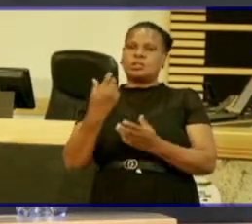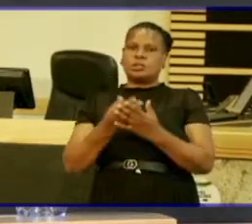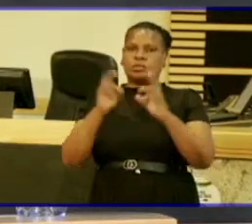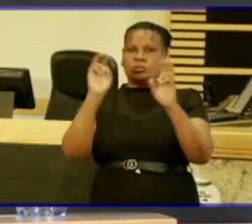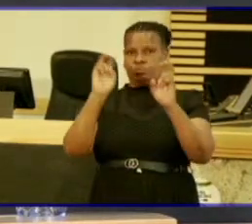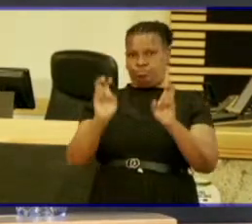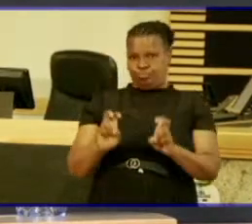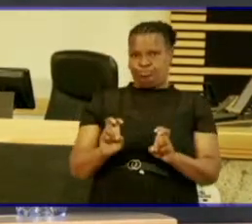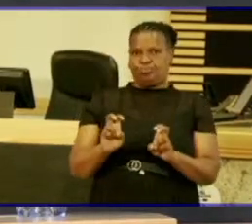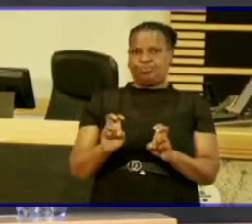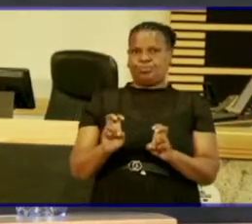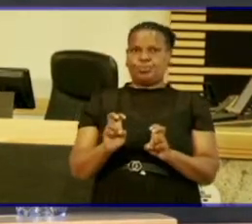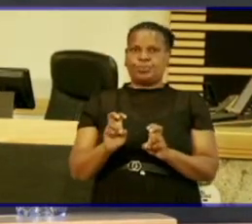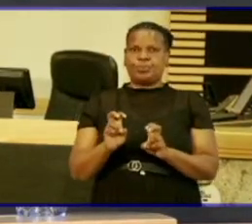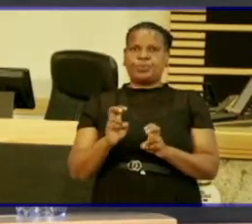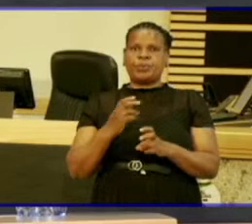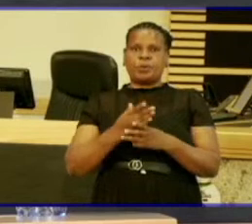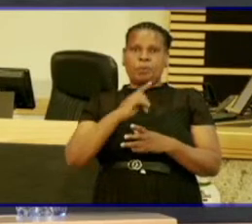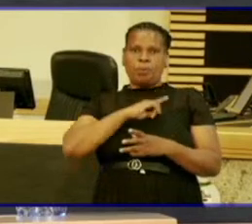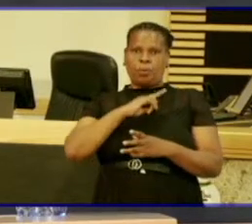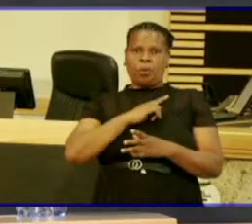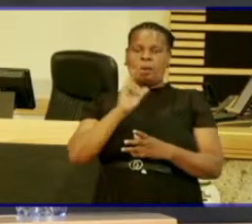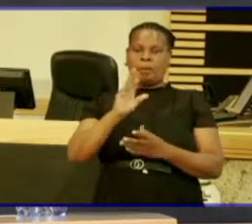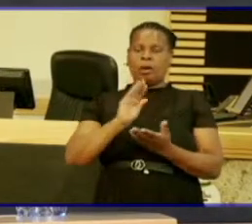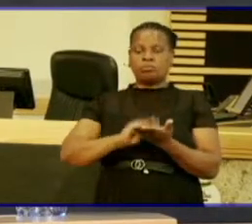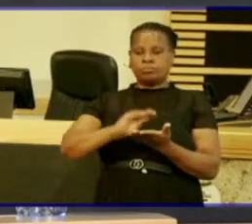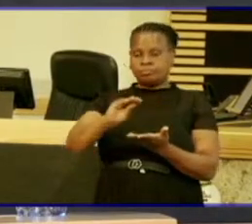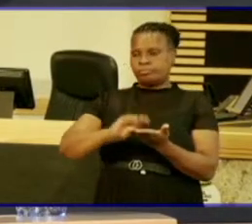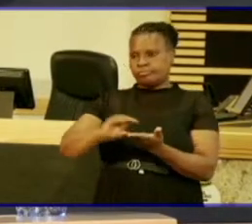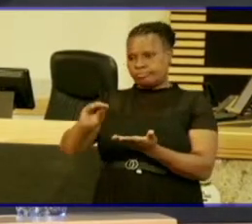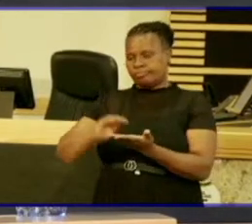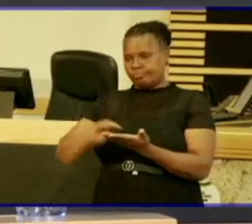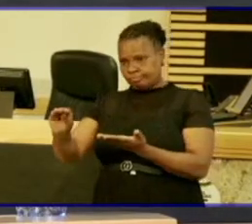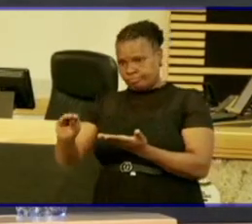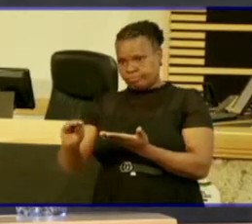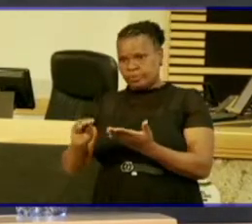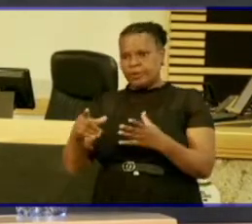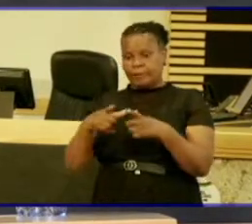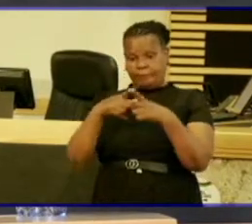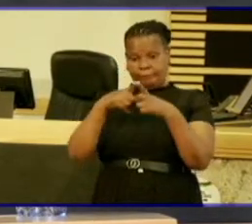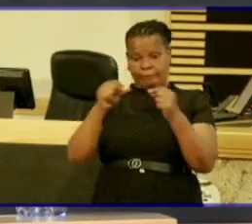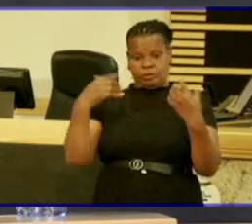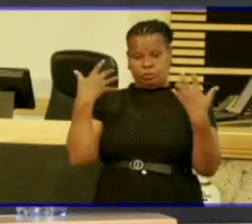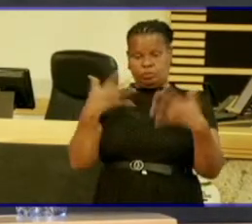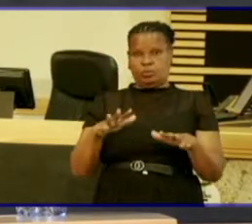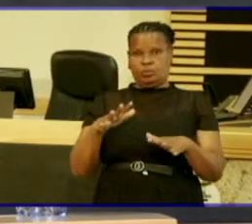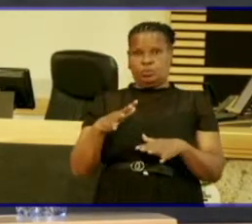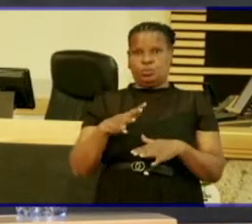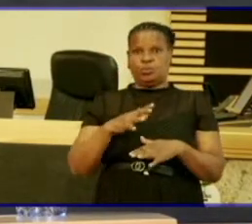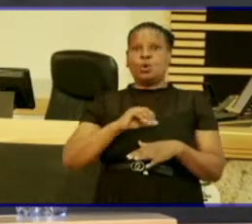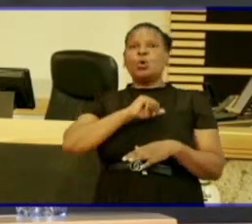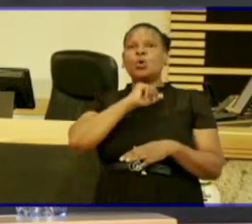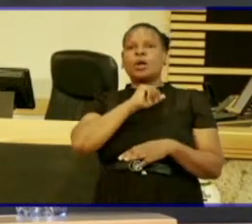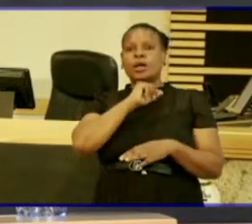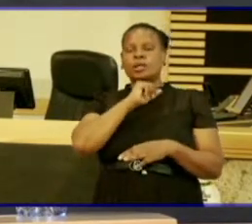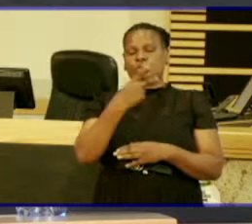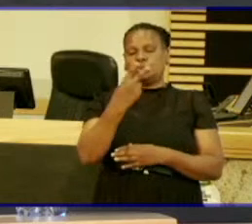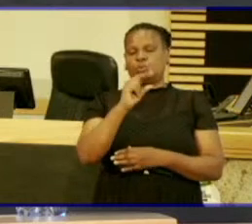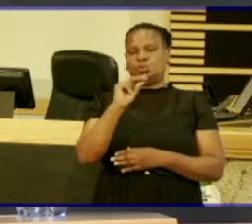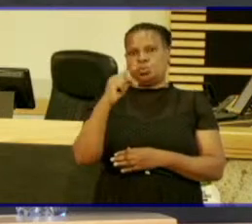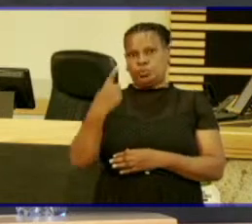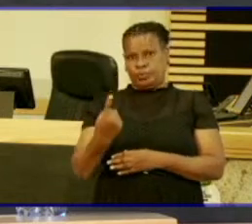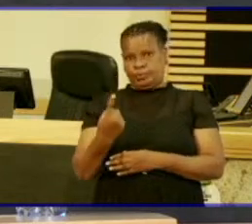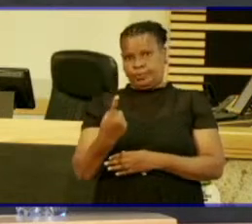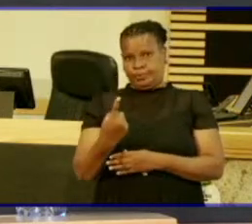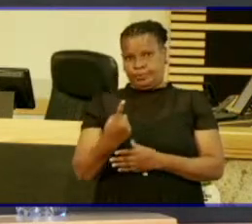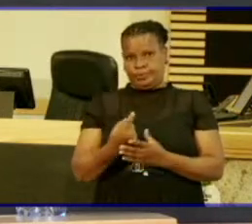and government is finalizing the bulk infrastructure funding, which should be completed by August 2021. Madam Speaker, with